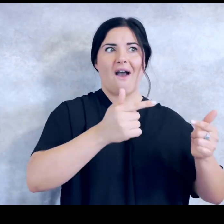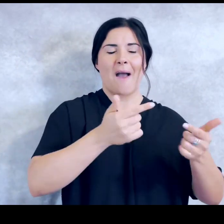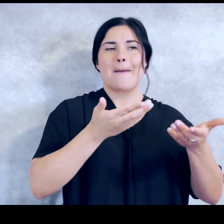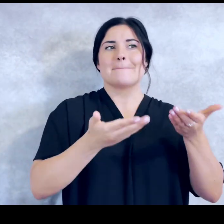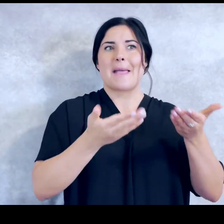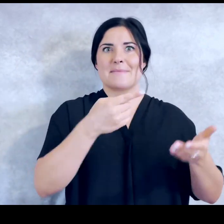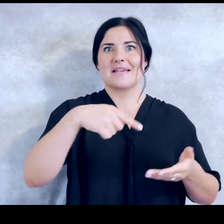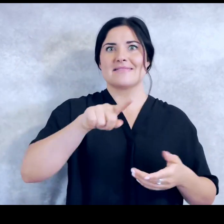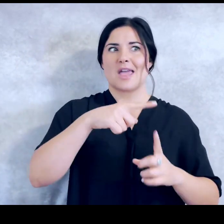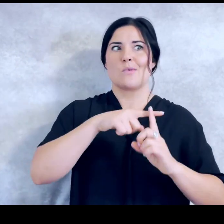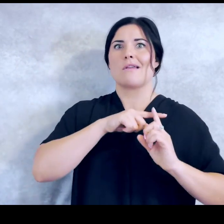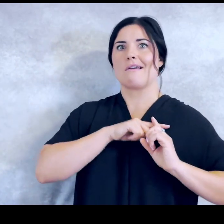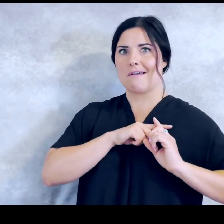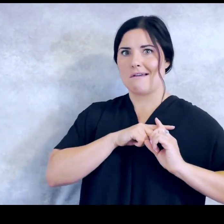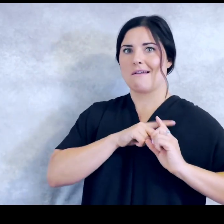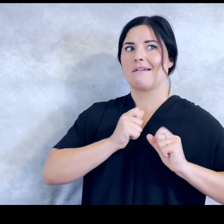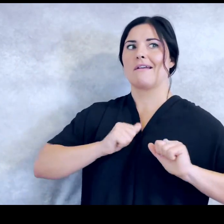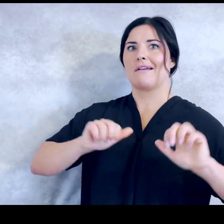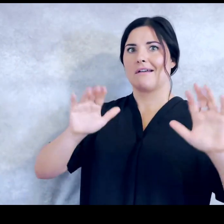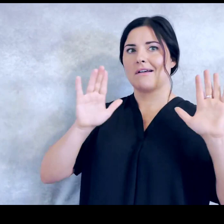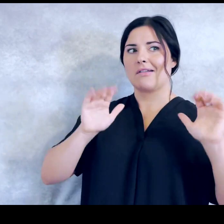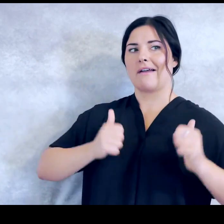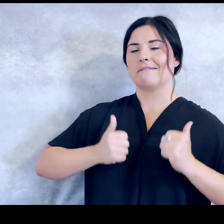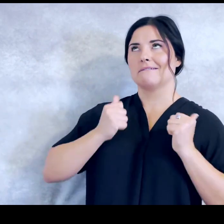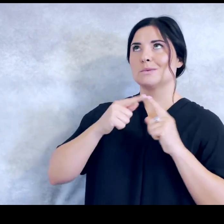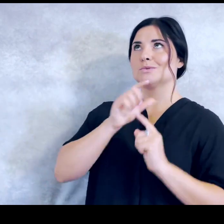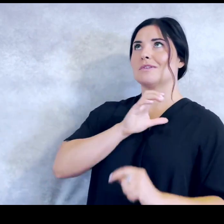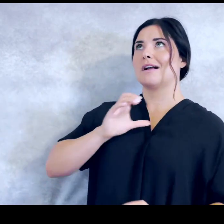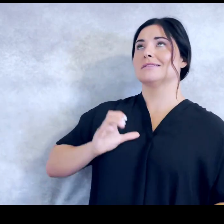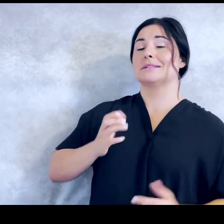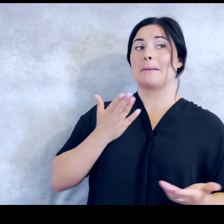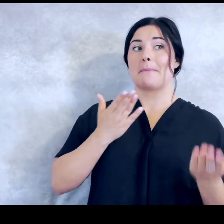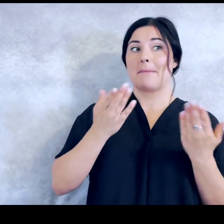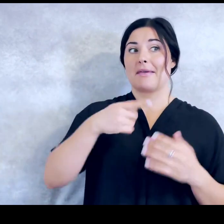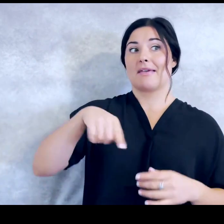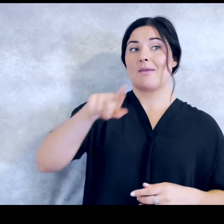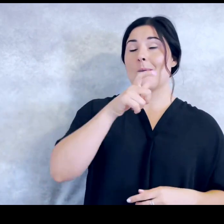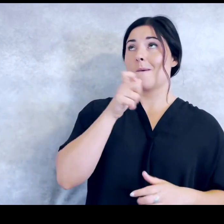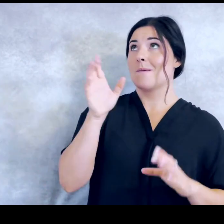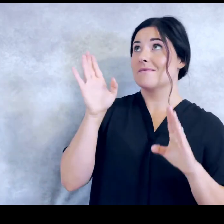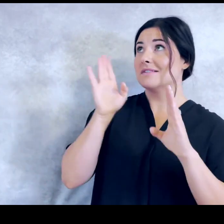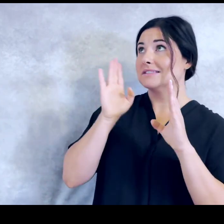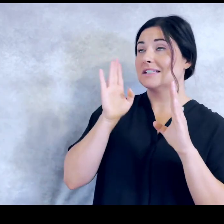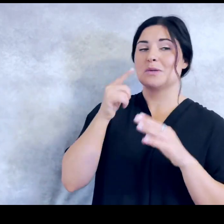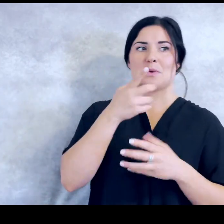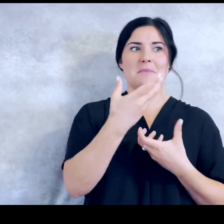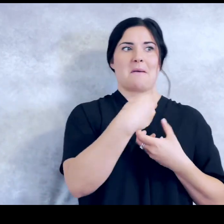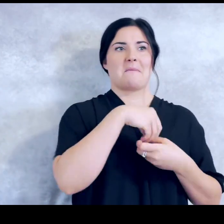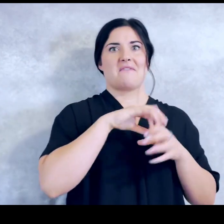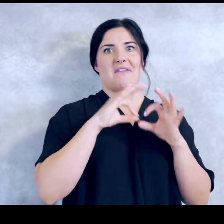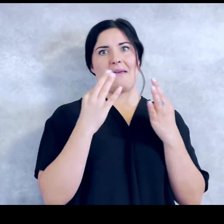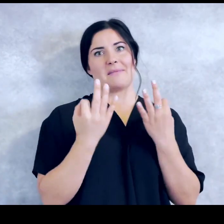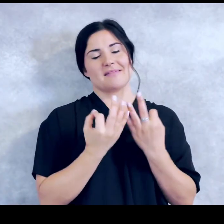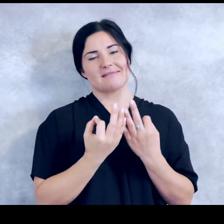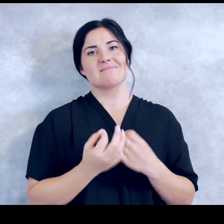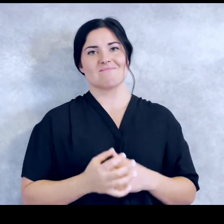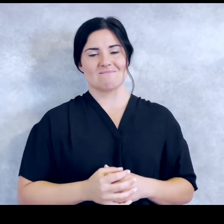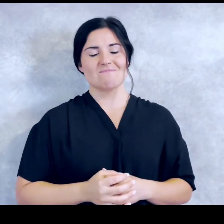Jesus. And maybe they'd give their life to Christ. And maybe they'd be a part of the family of God, our